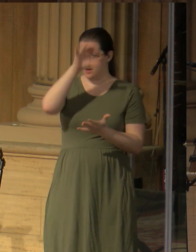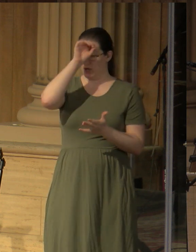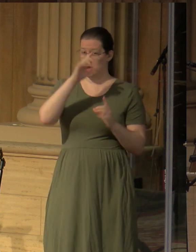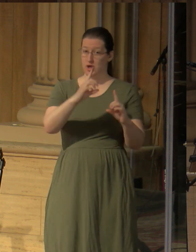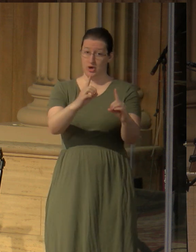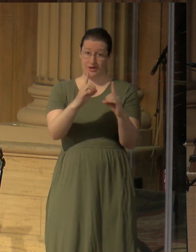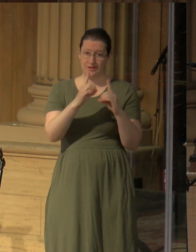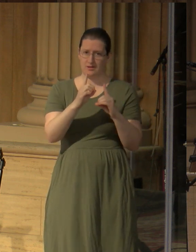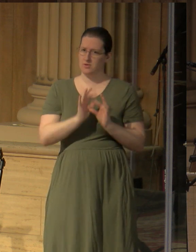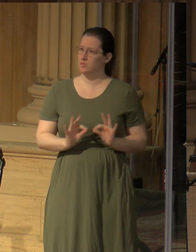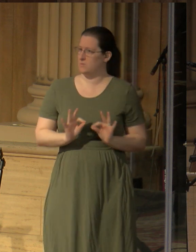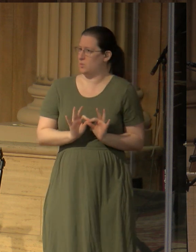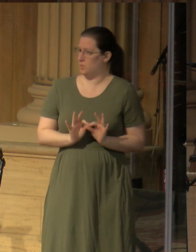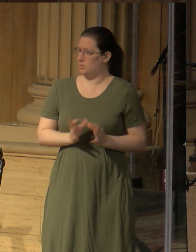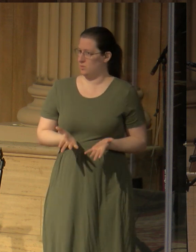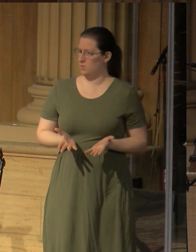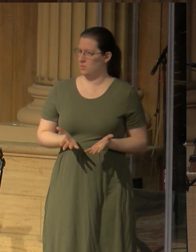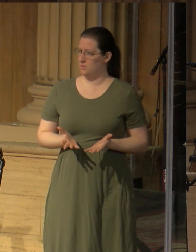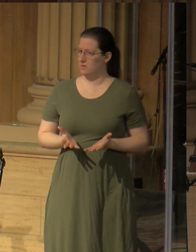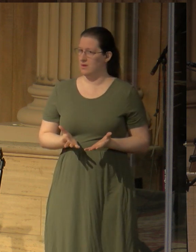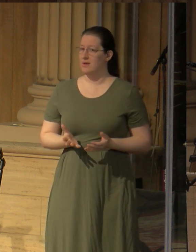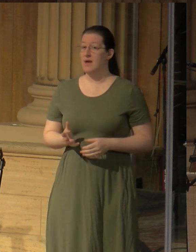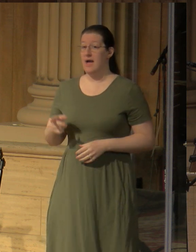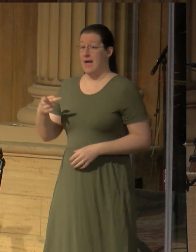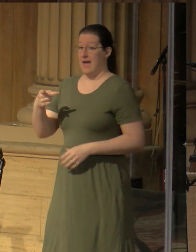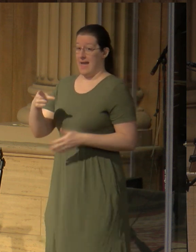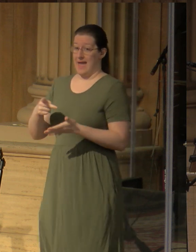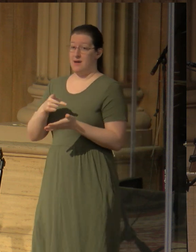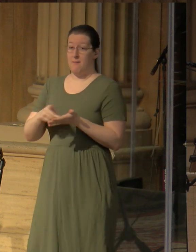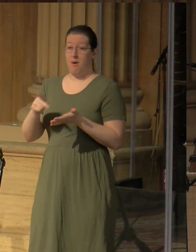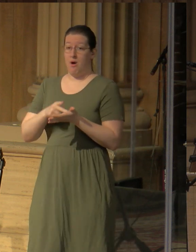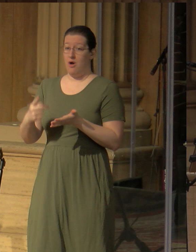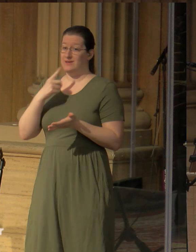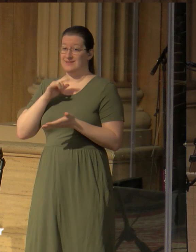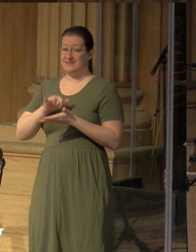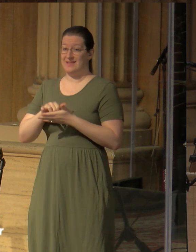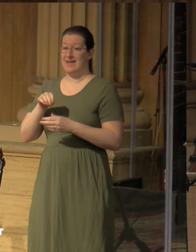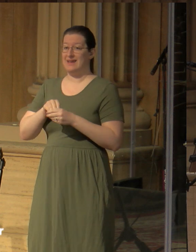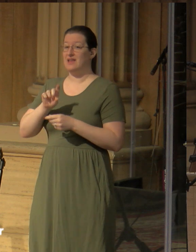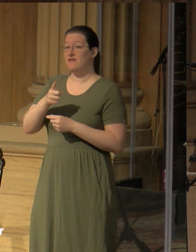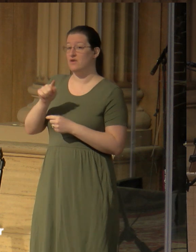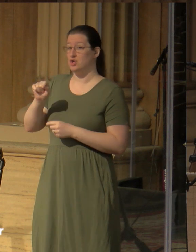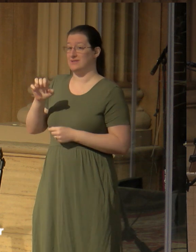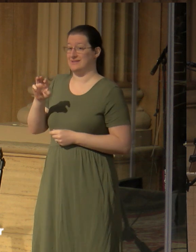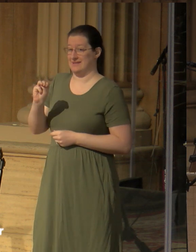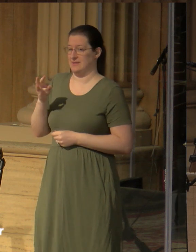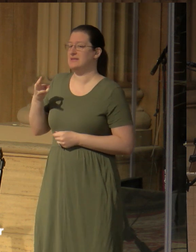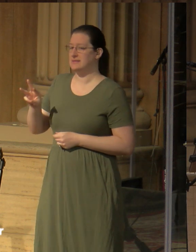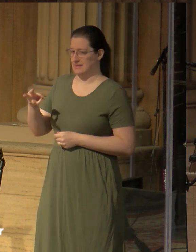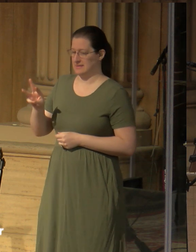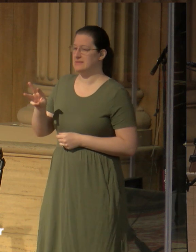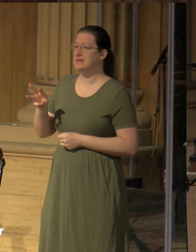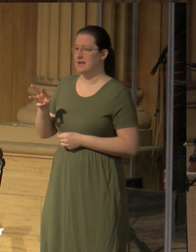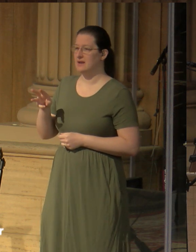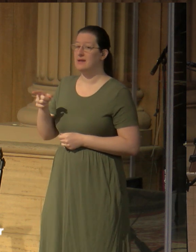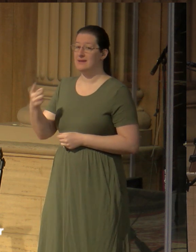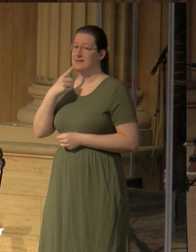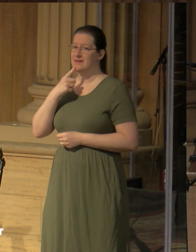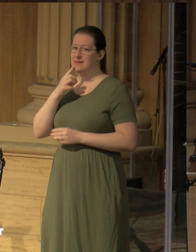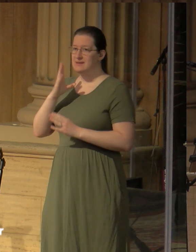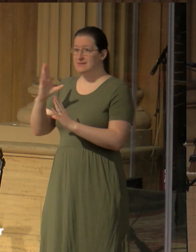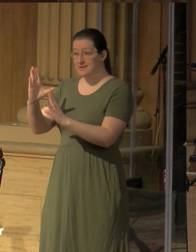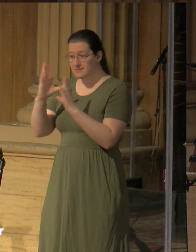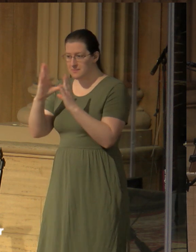matters. And this is affirmed. This is what Paul says in 1 Timothy 4:16. Keep a close watch on yourself and on